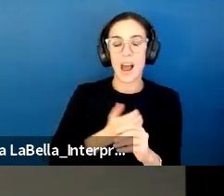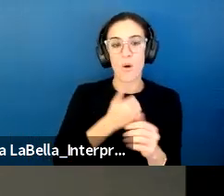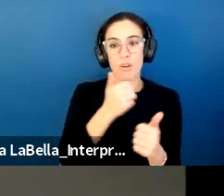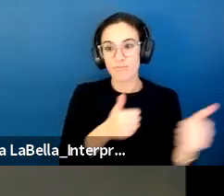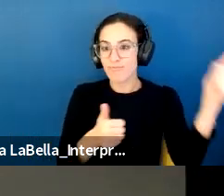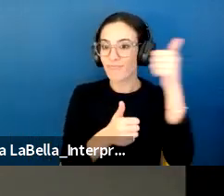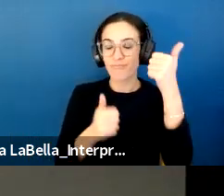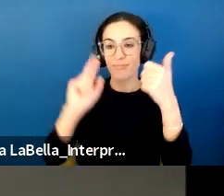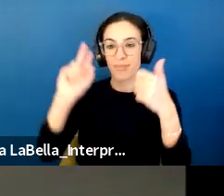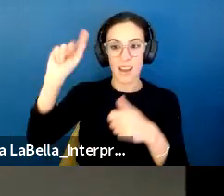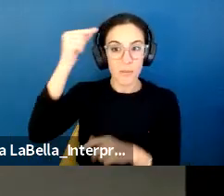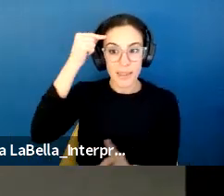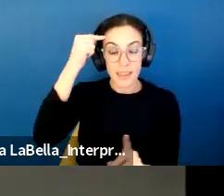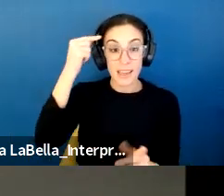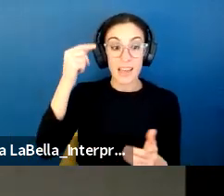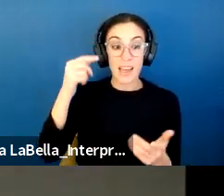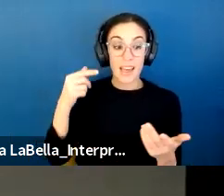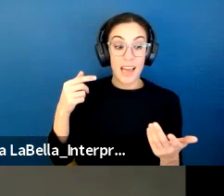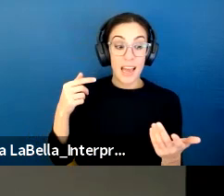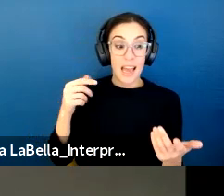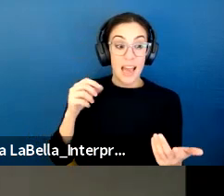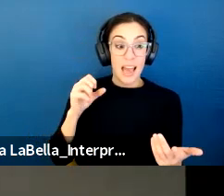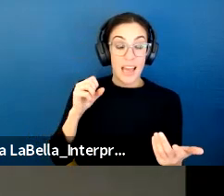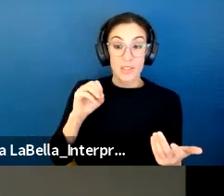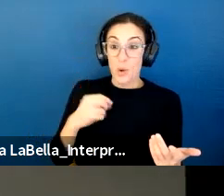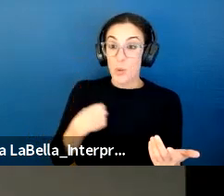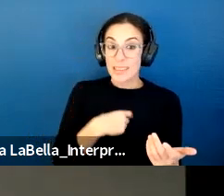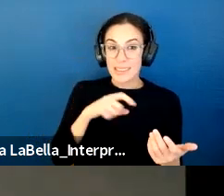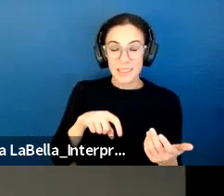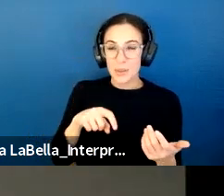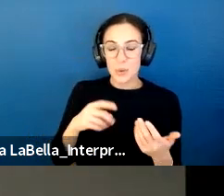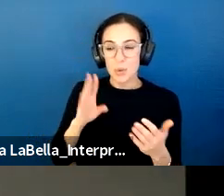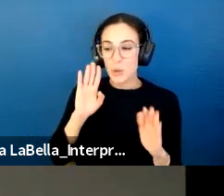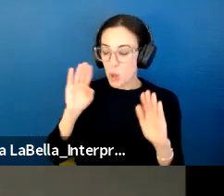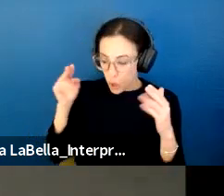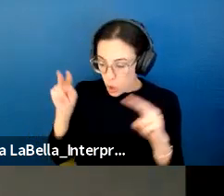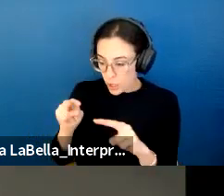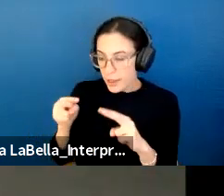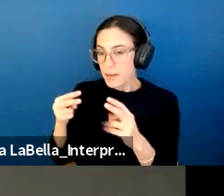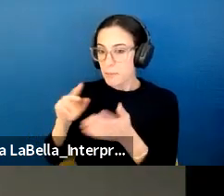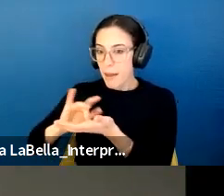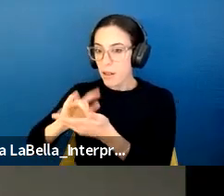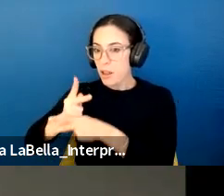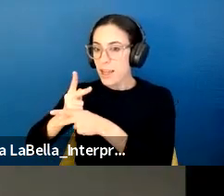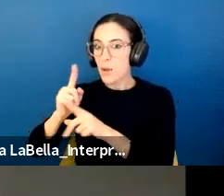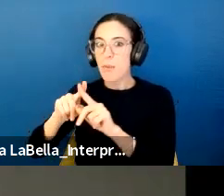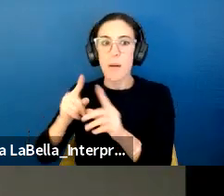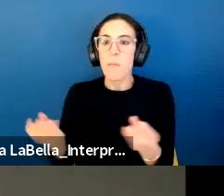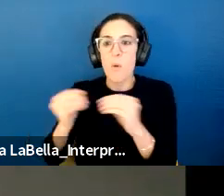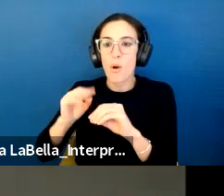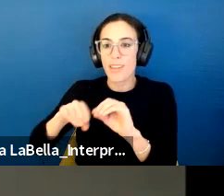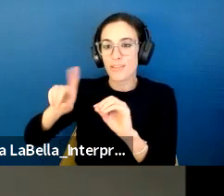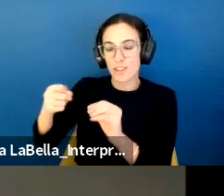look beyond where we see that show up in medical care and access to medical care, trust in the